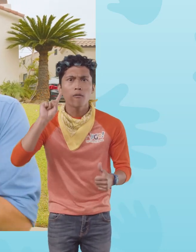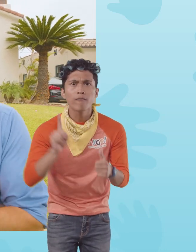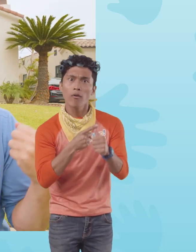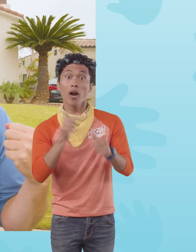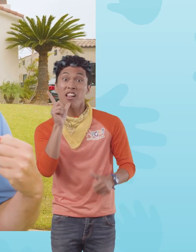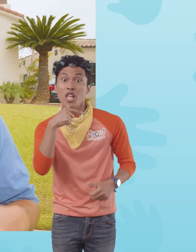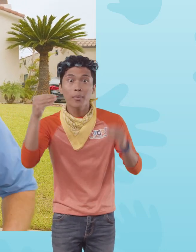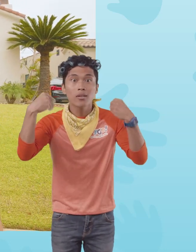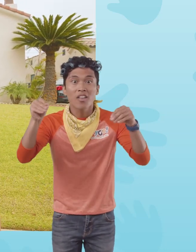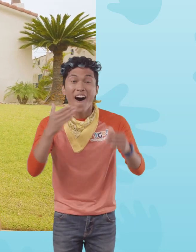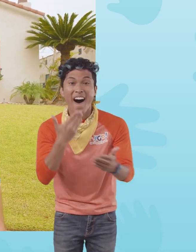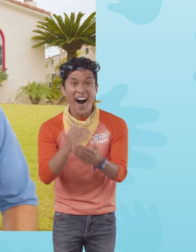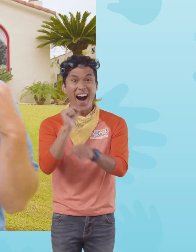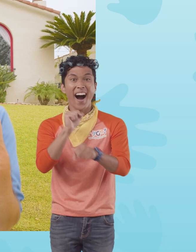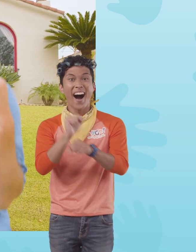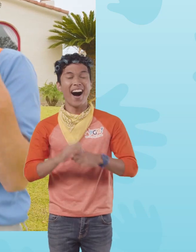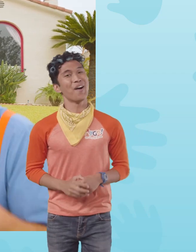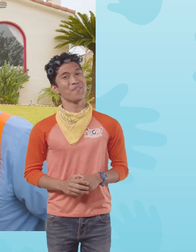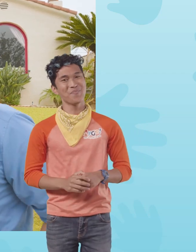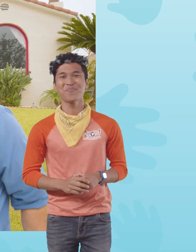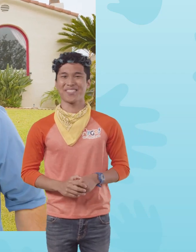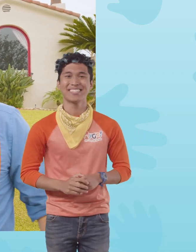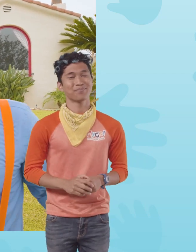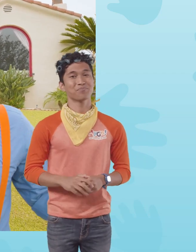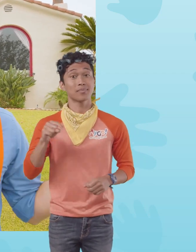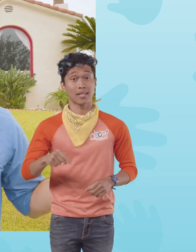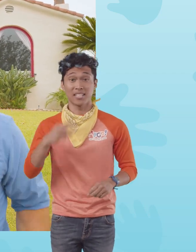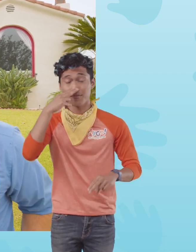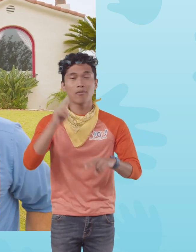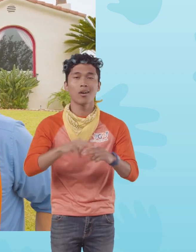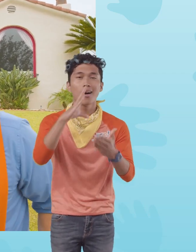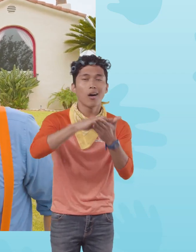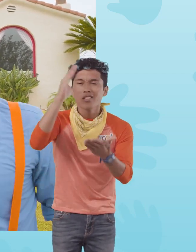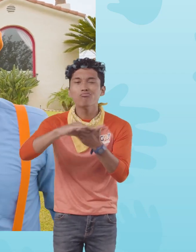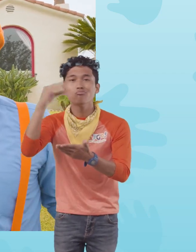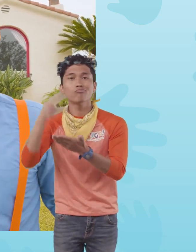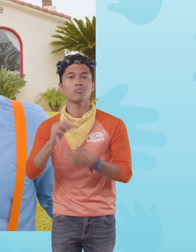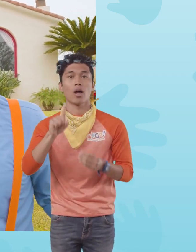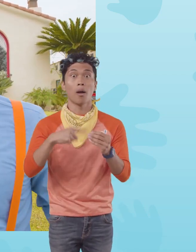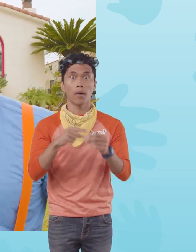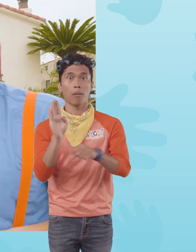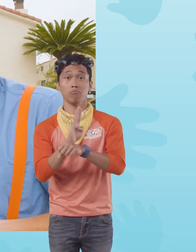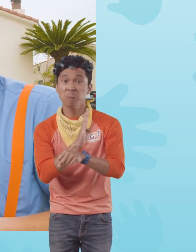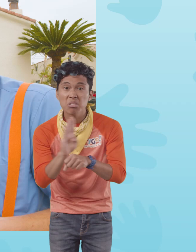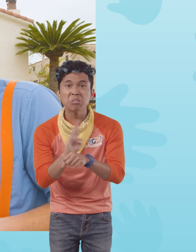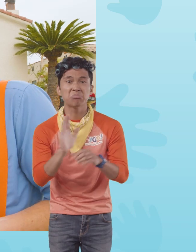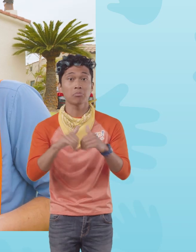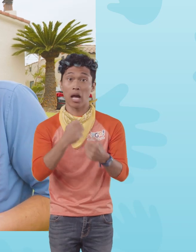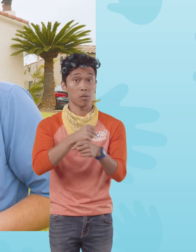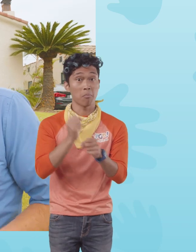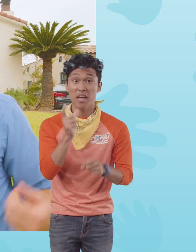first lemonade sale. Good job. Well, this has been so much fun learning about business, how to